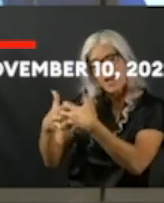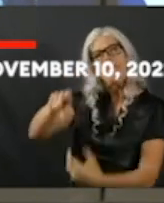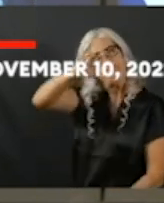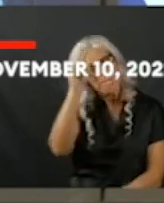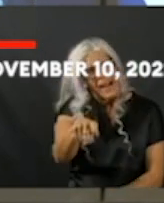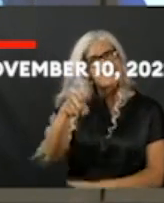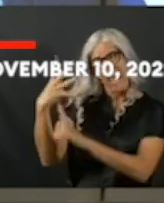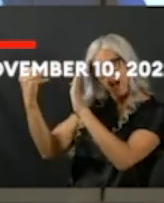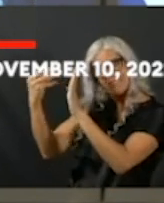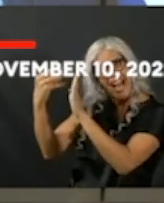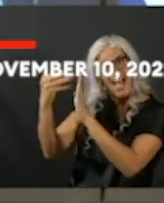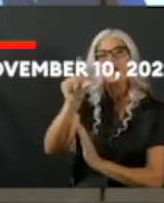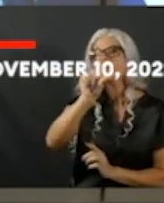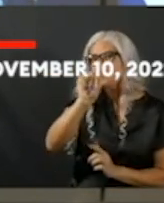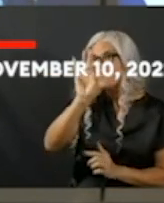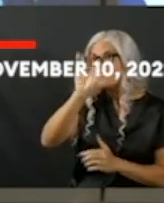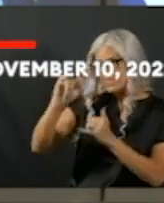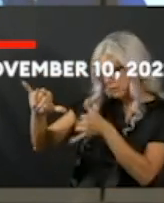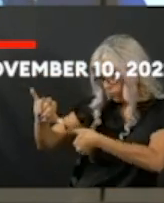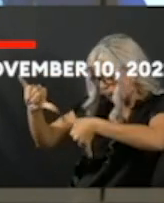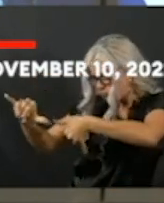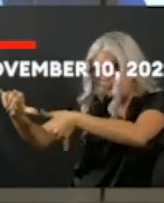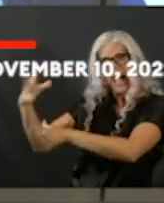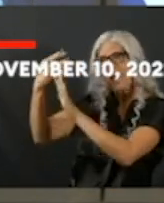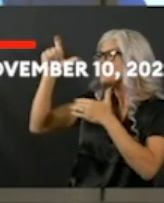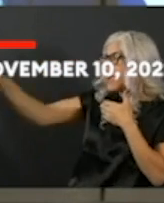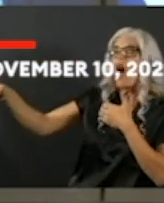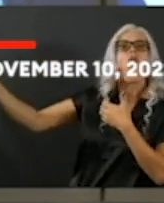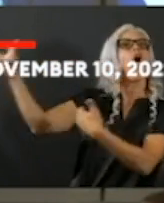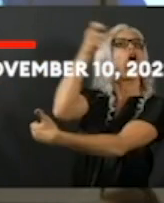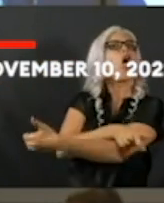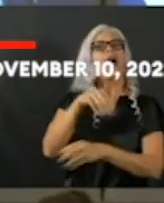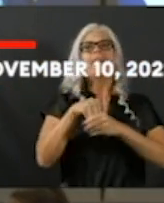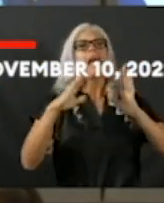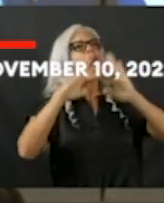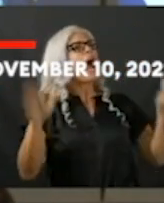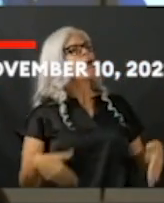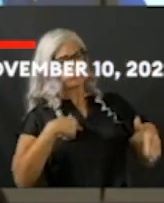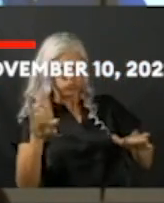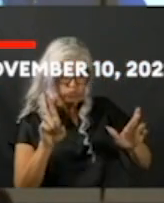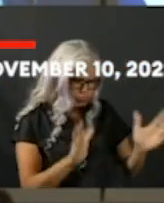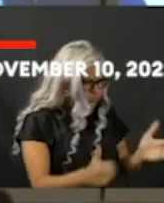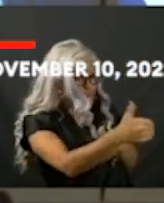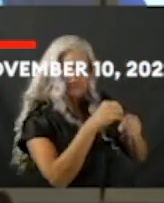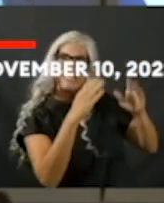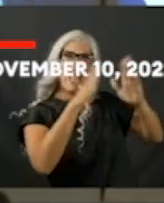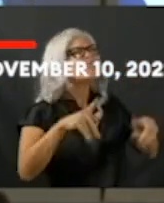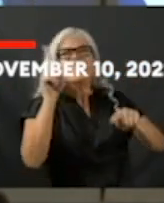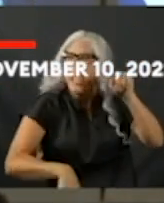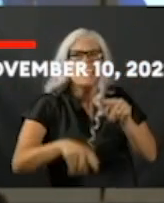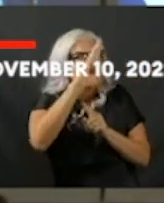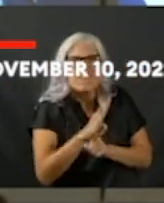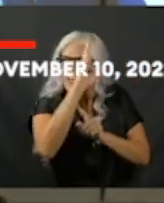away from the house. Never operate those generators indoors. You must give a generator 20 minutes of